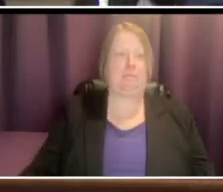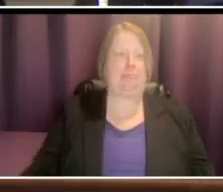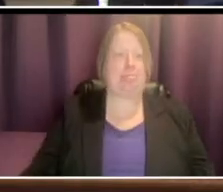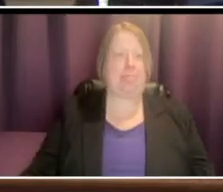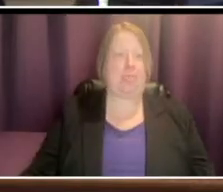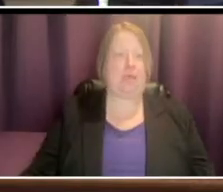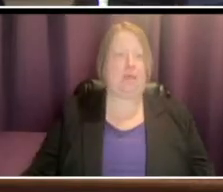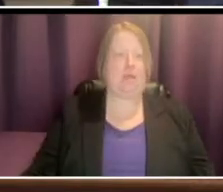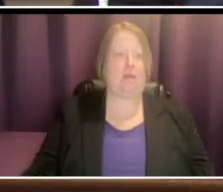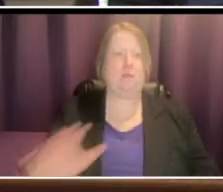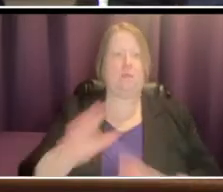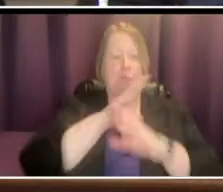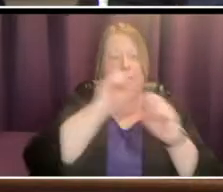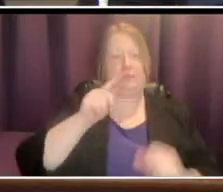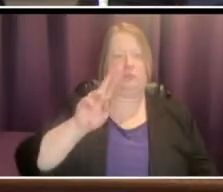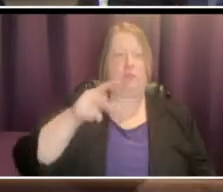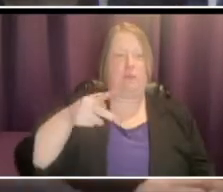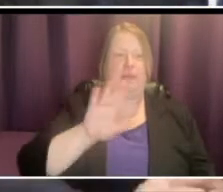election outcome.